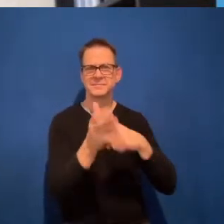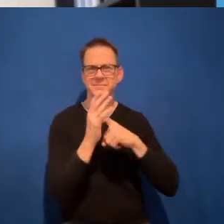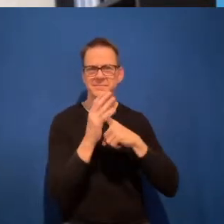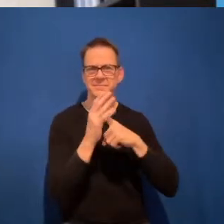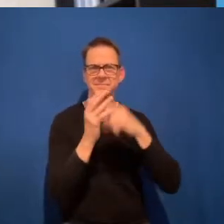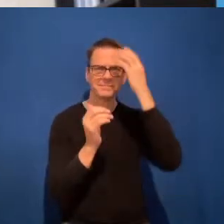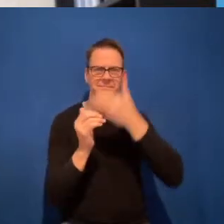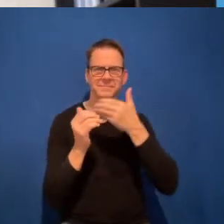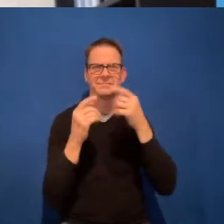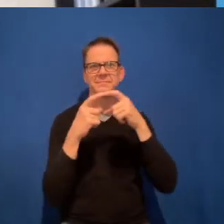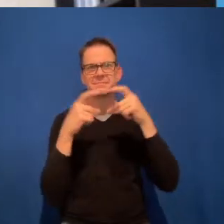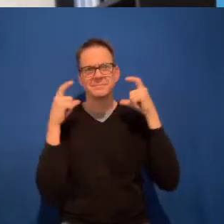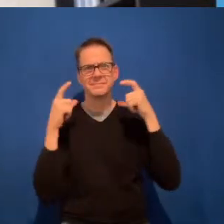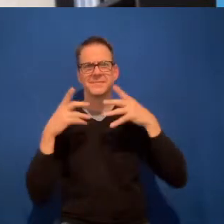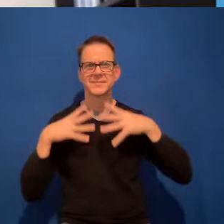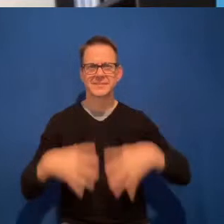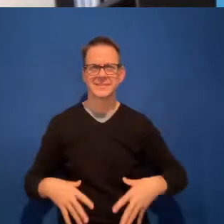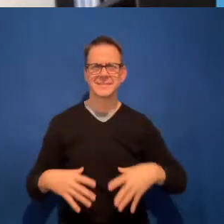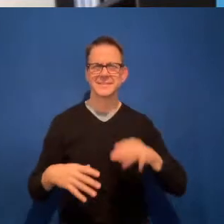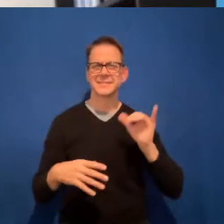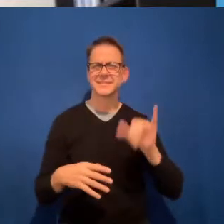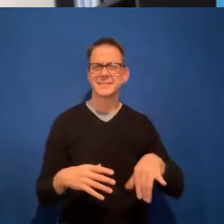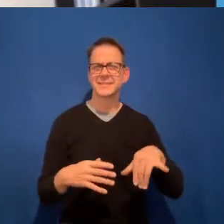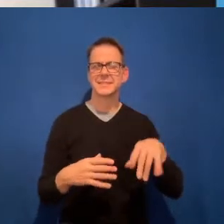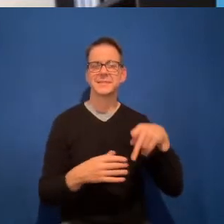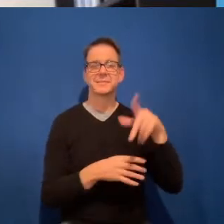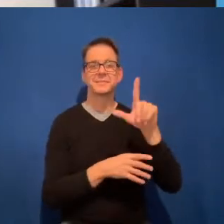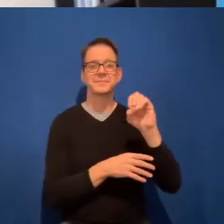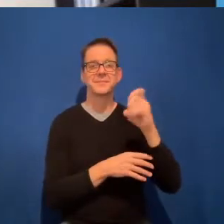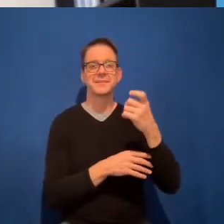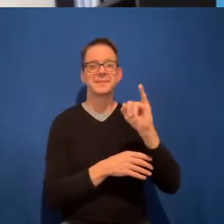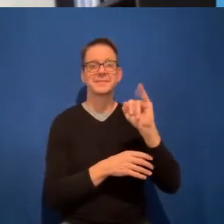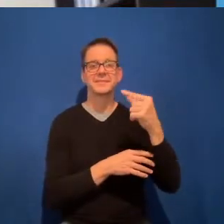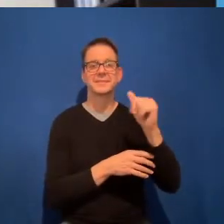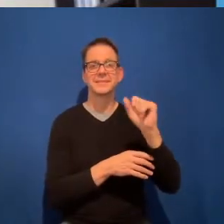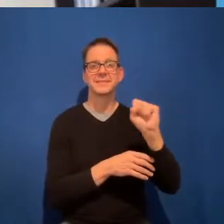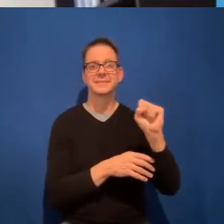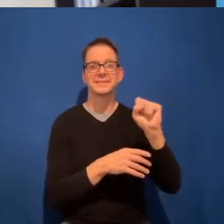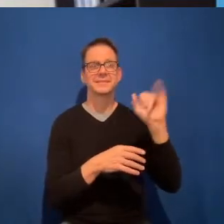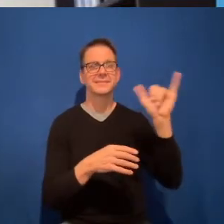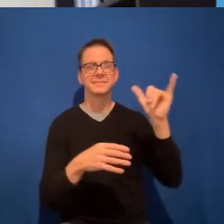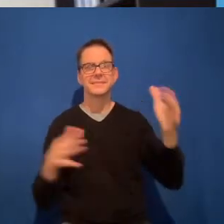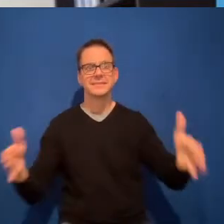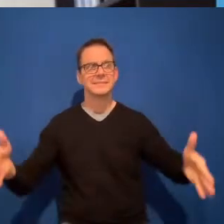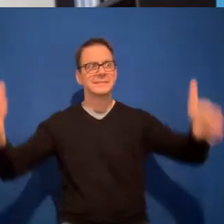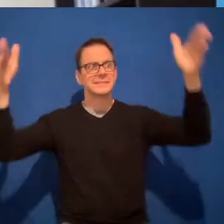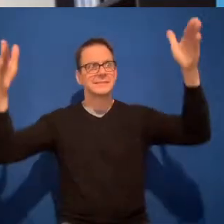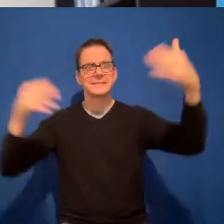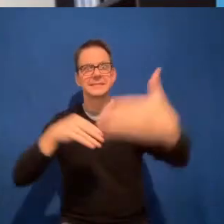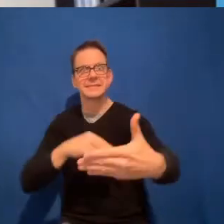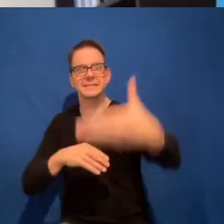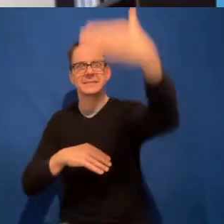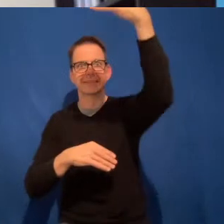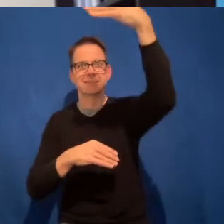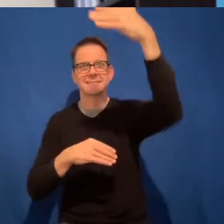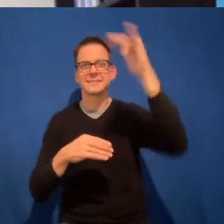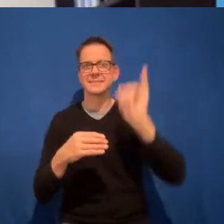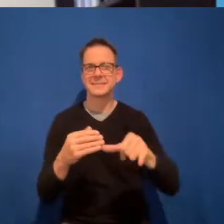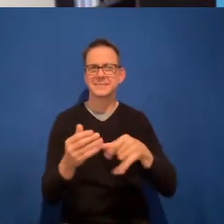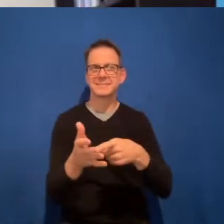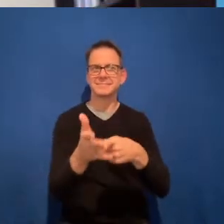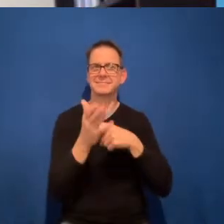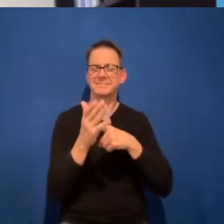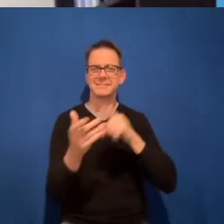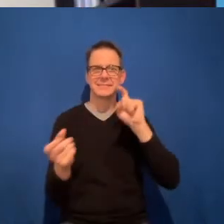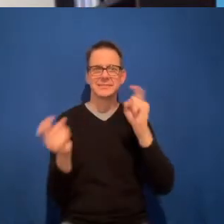plexiglass everywhere. We were still learning a little bit about COVID and its transmission. And so we had to do a lot of infrastructure changing to how we